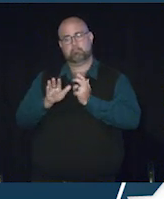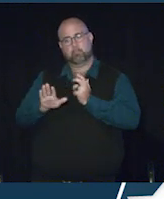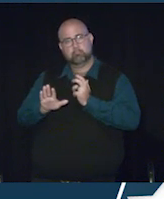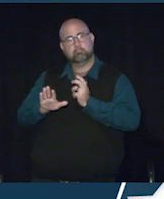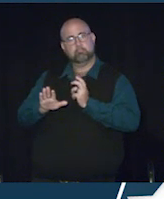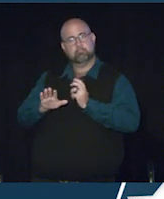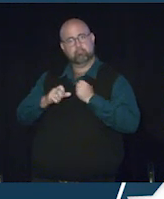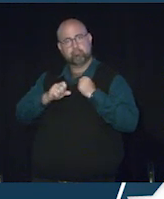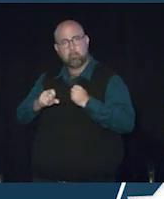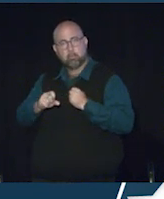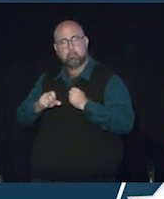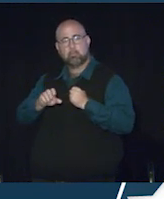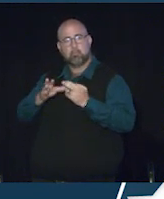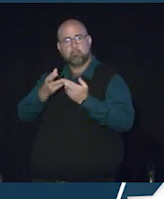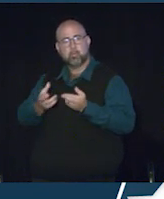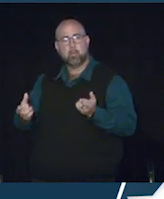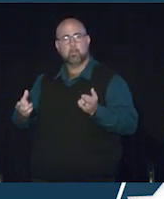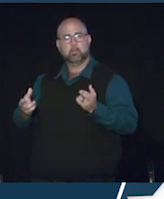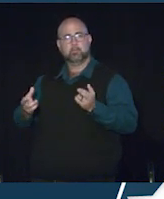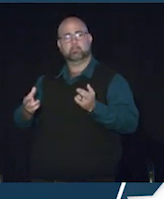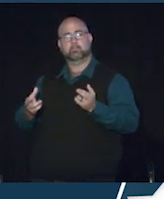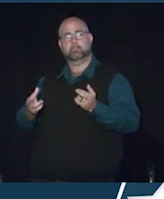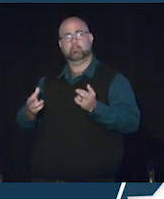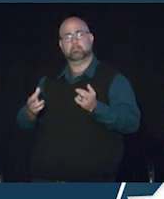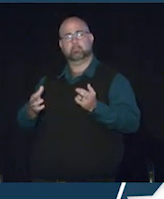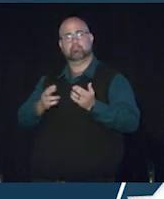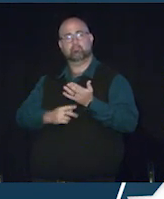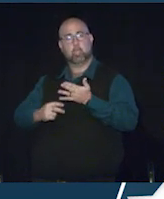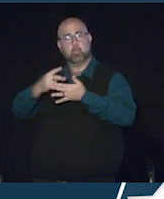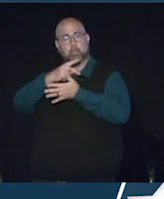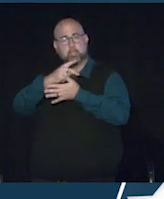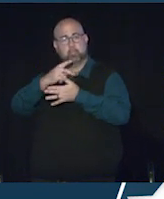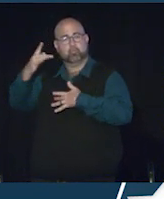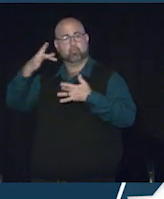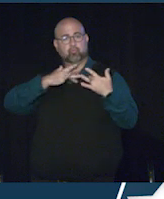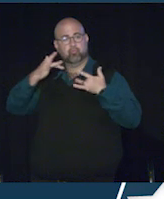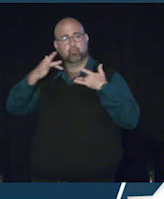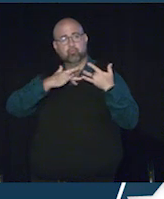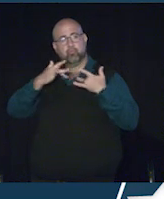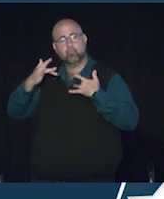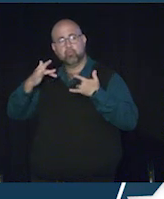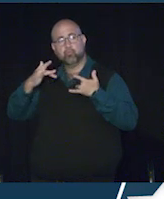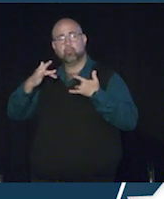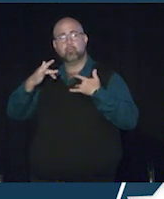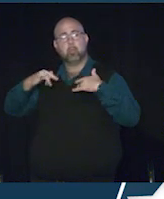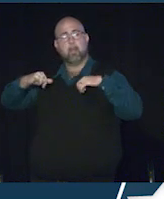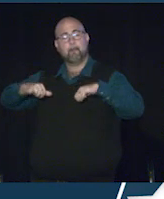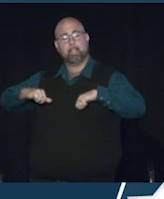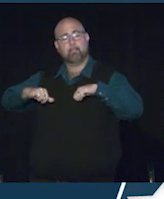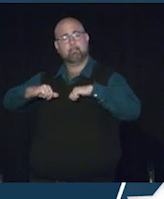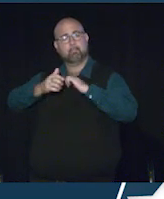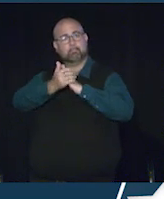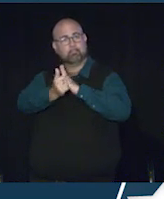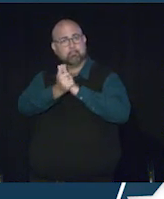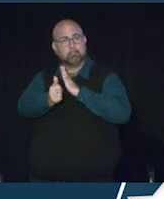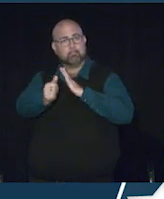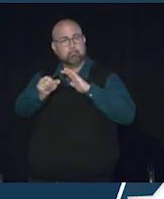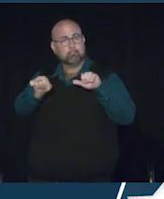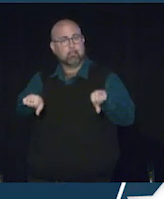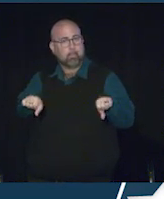strengths, resources, priorities, concerns, abilities,